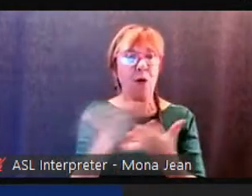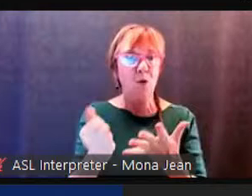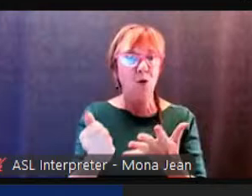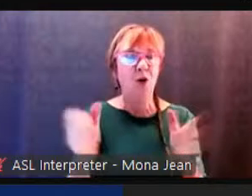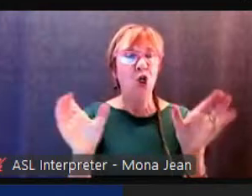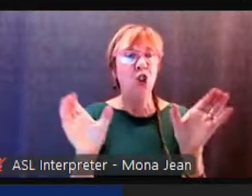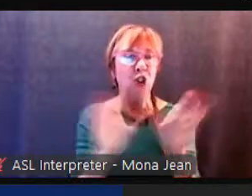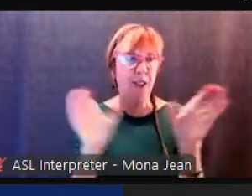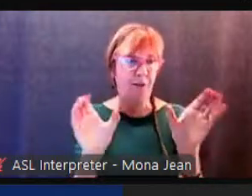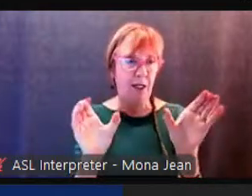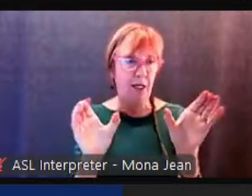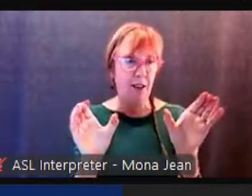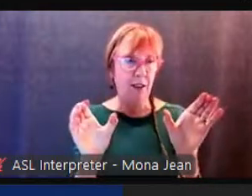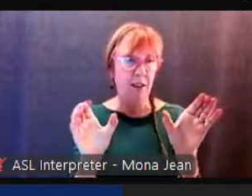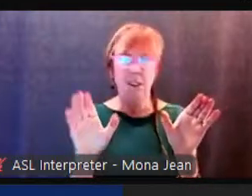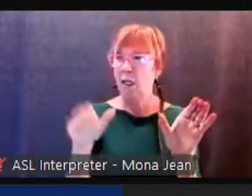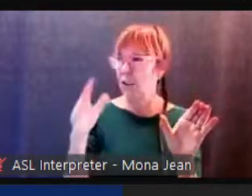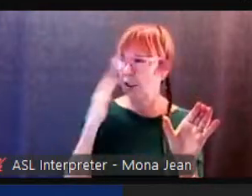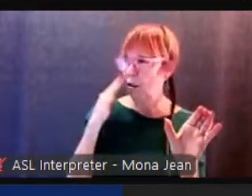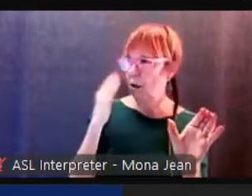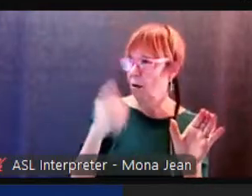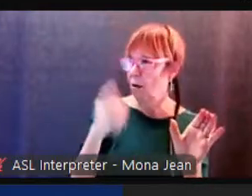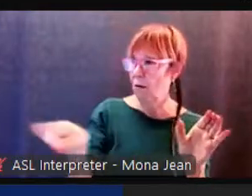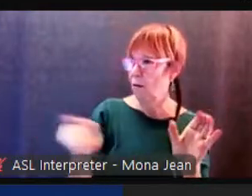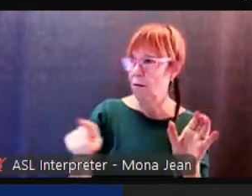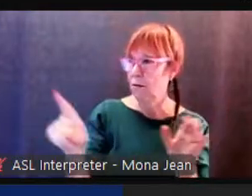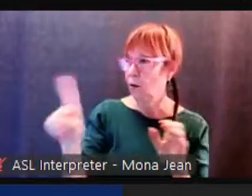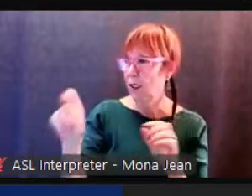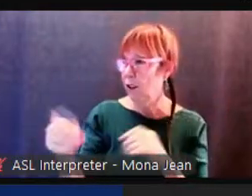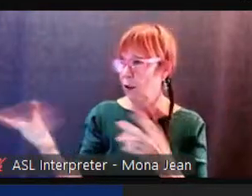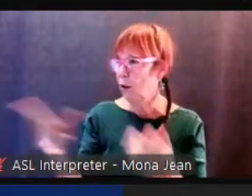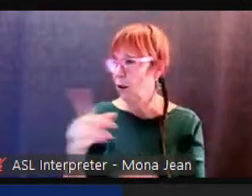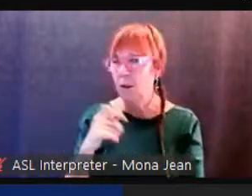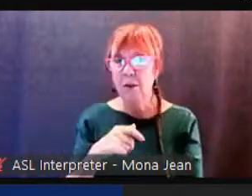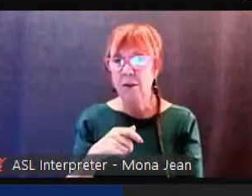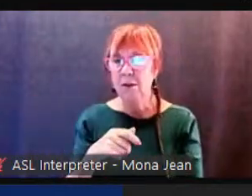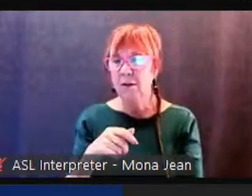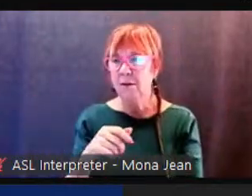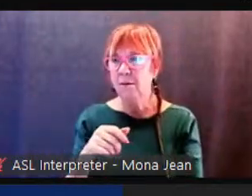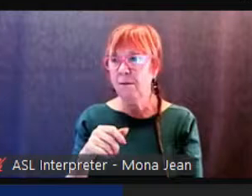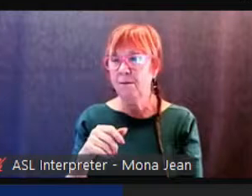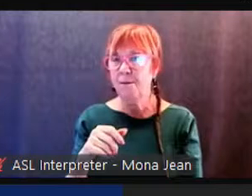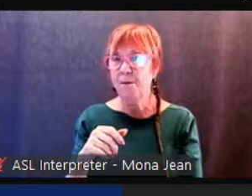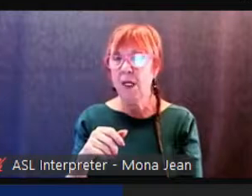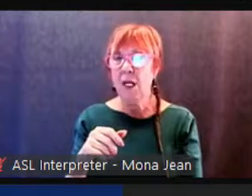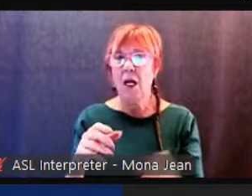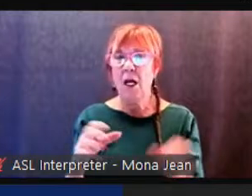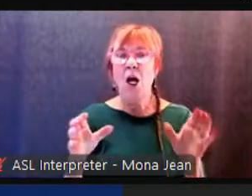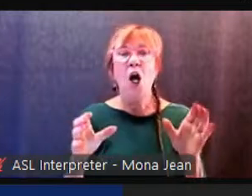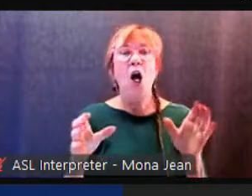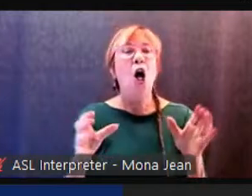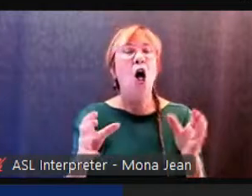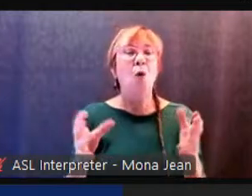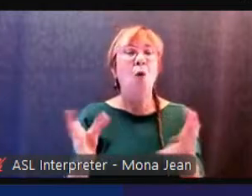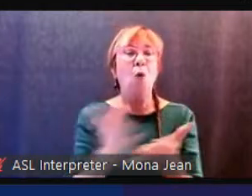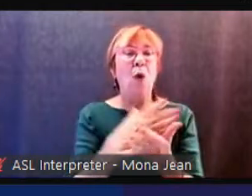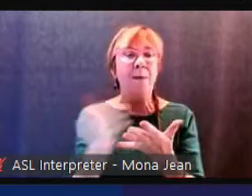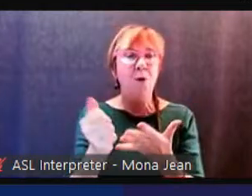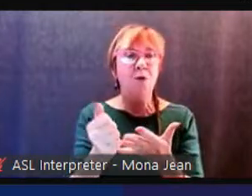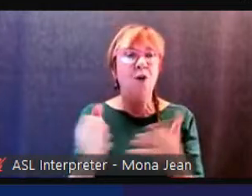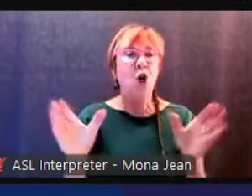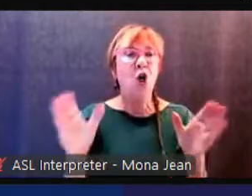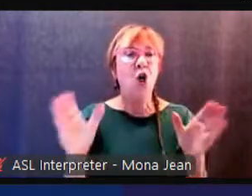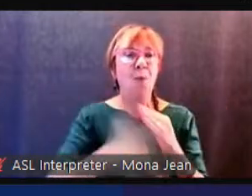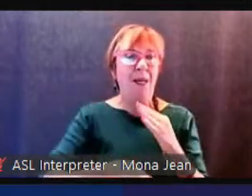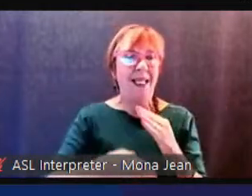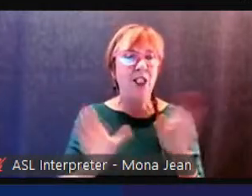quick pause there. Does anyone know when they can expect removal completion certificates? Yeah, I can take